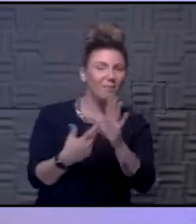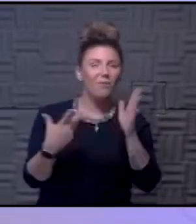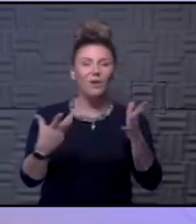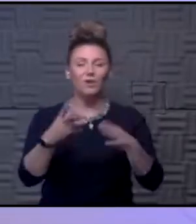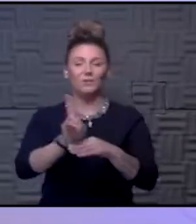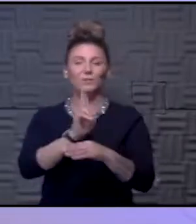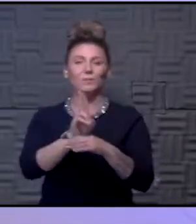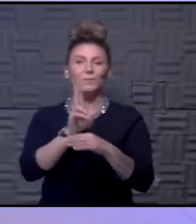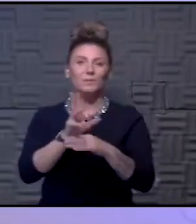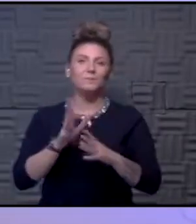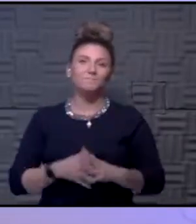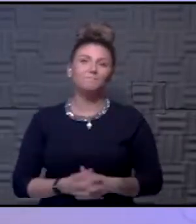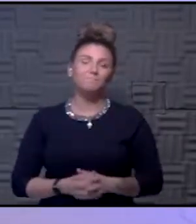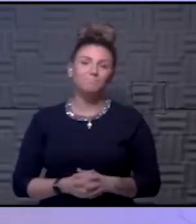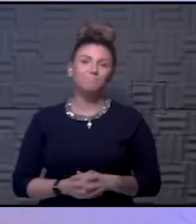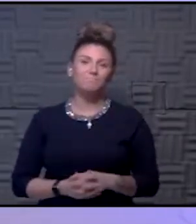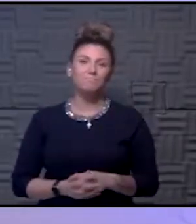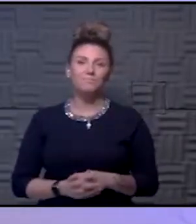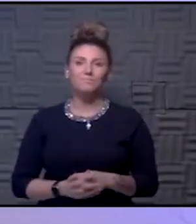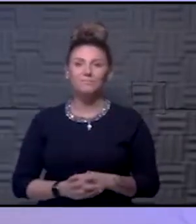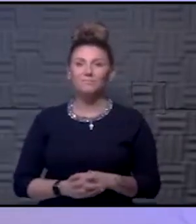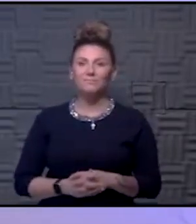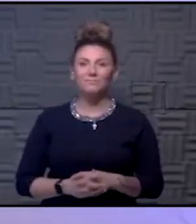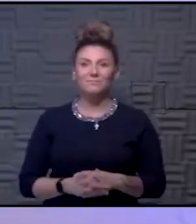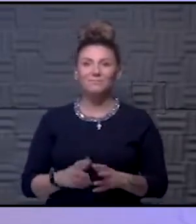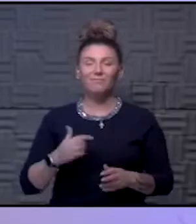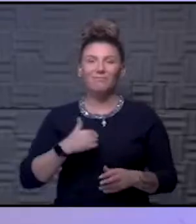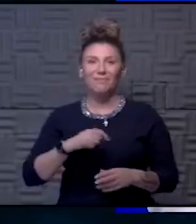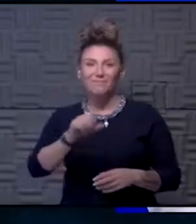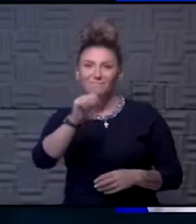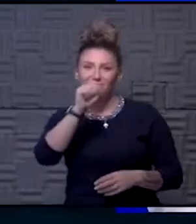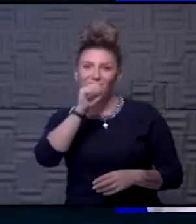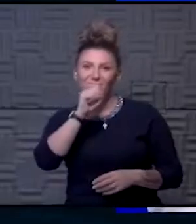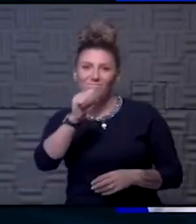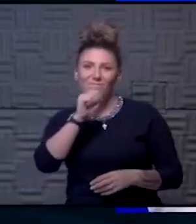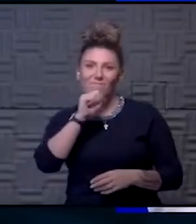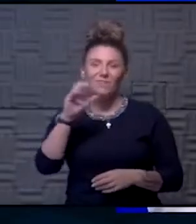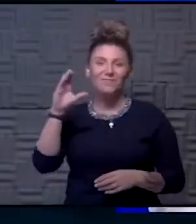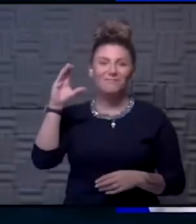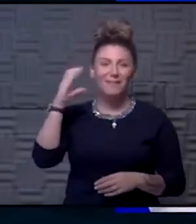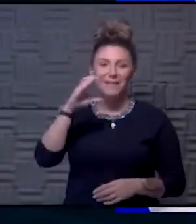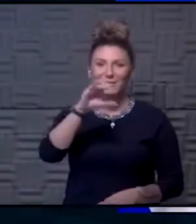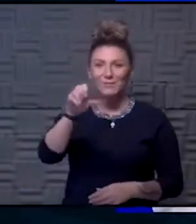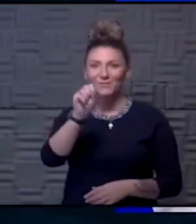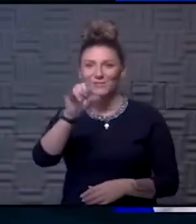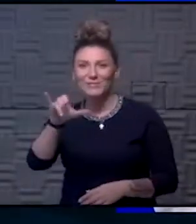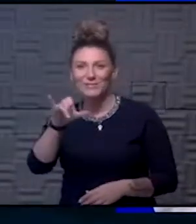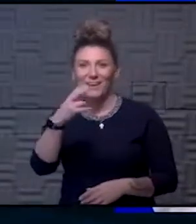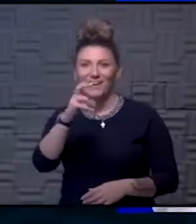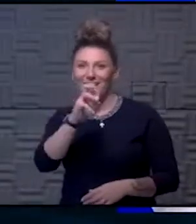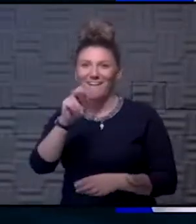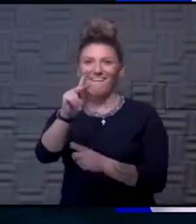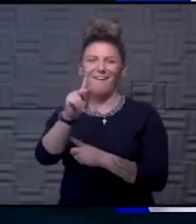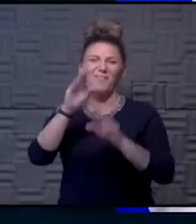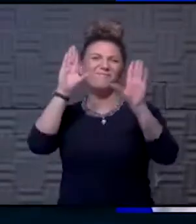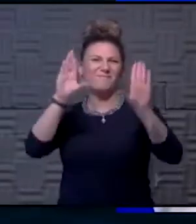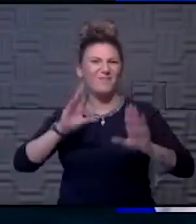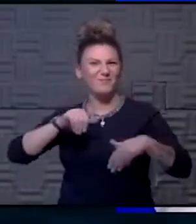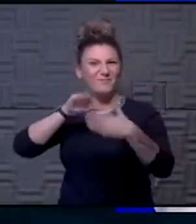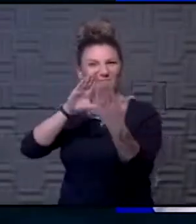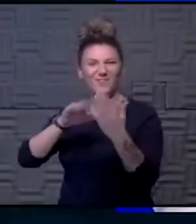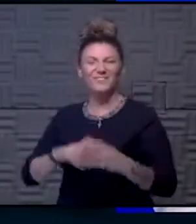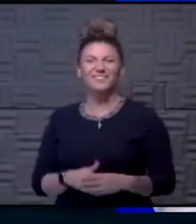using. I love the cousin of the Jayhawk. It's a great approach.